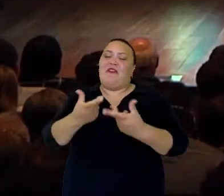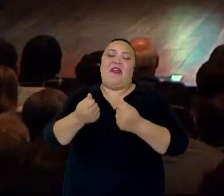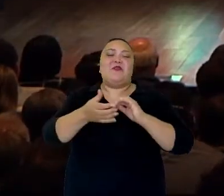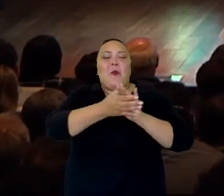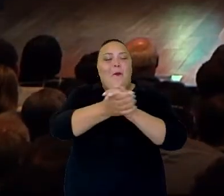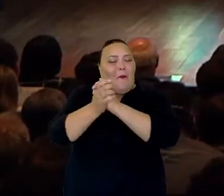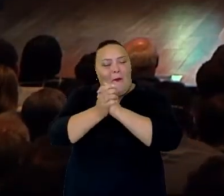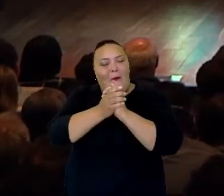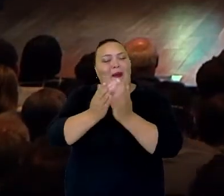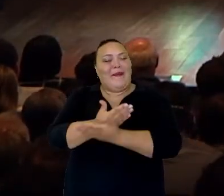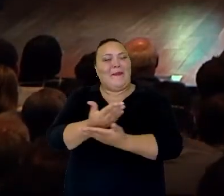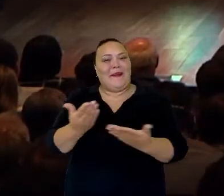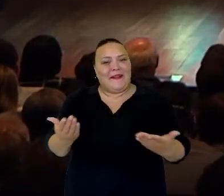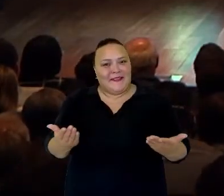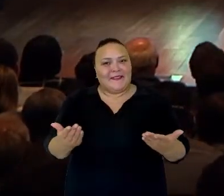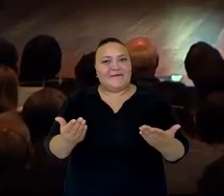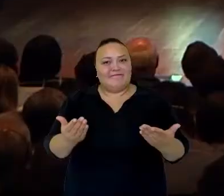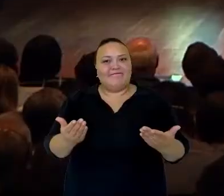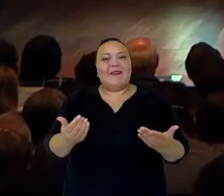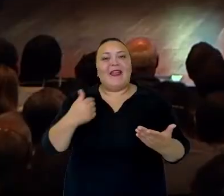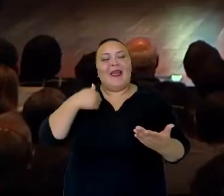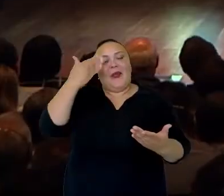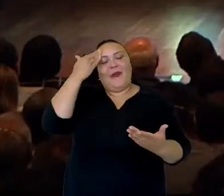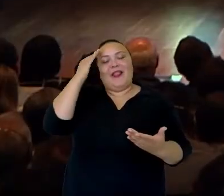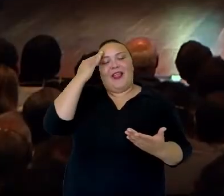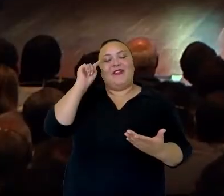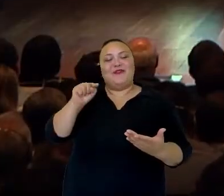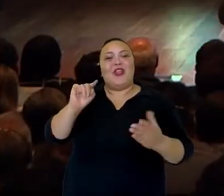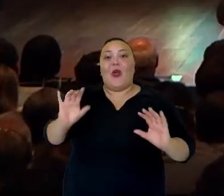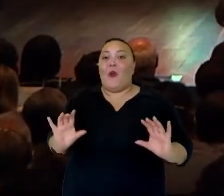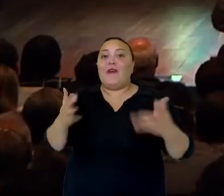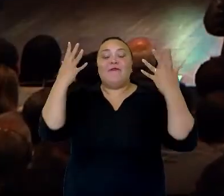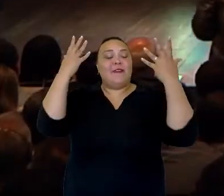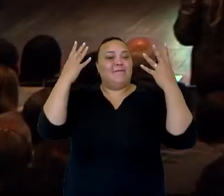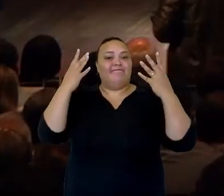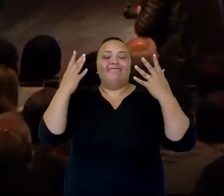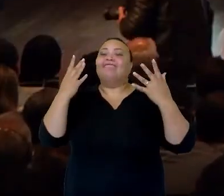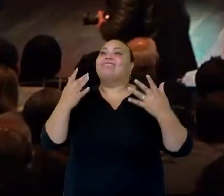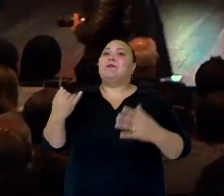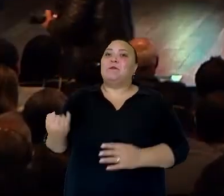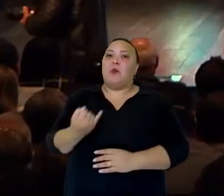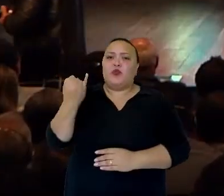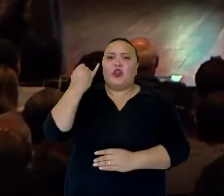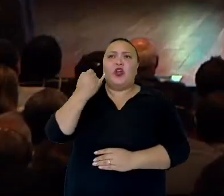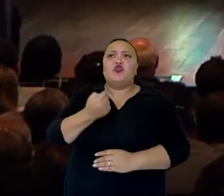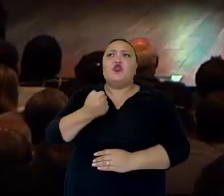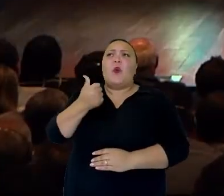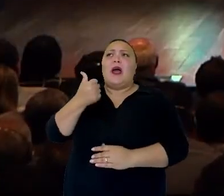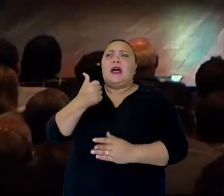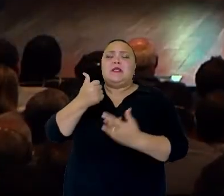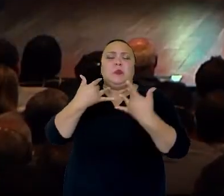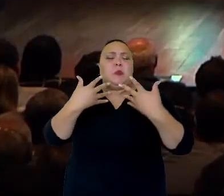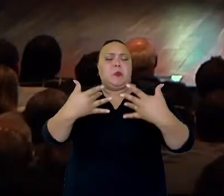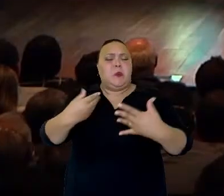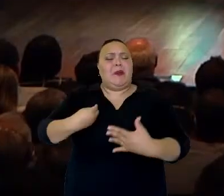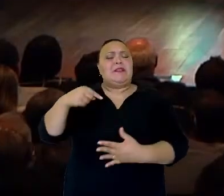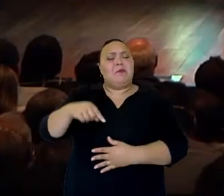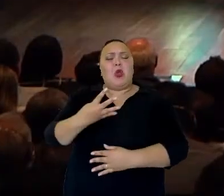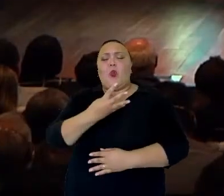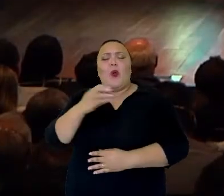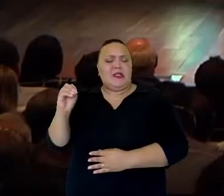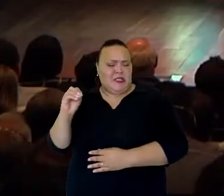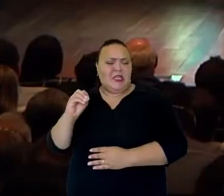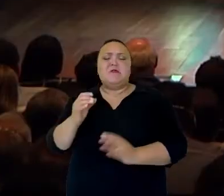I understood it's a great event with almost 400 participants, so congratulations to IBRAM and